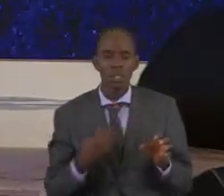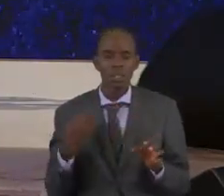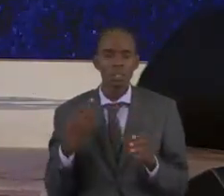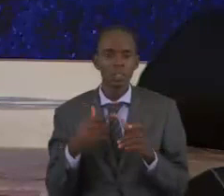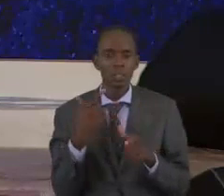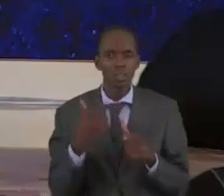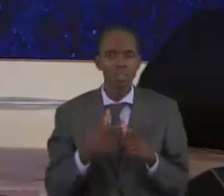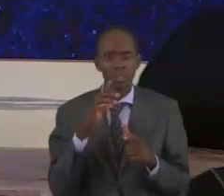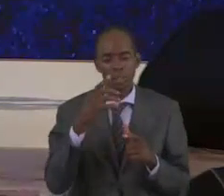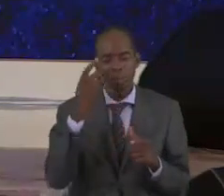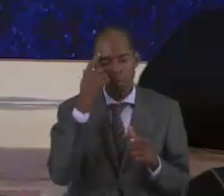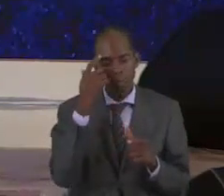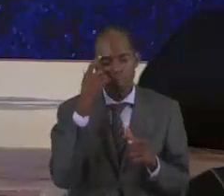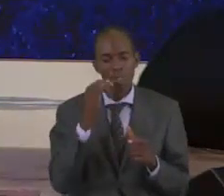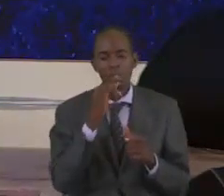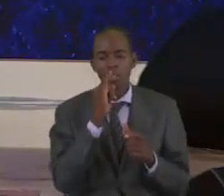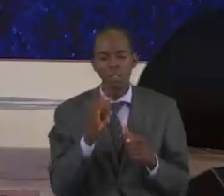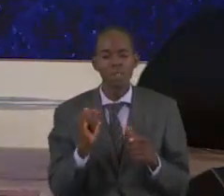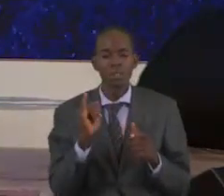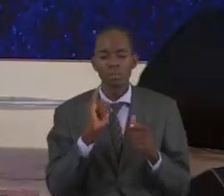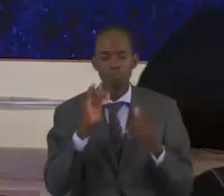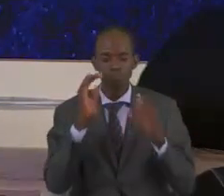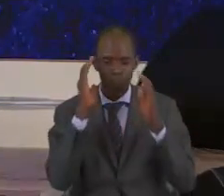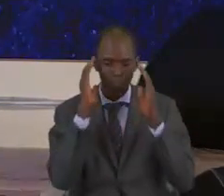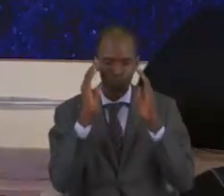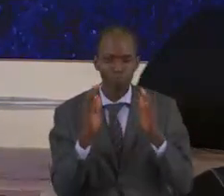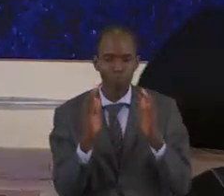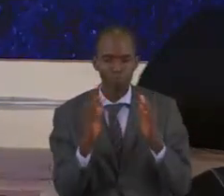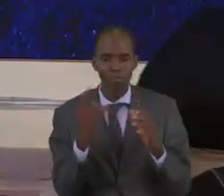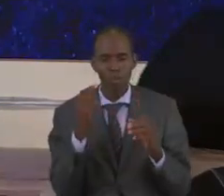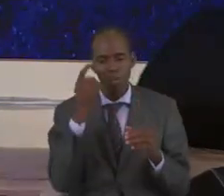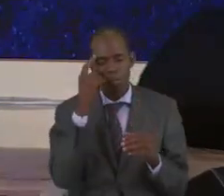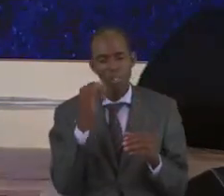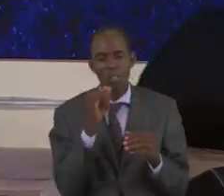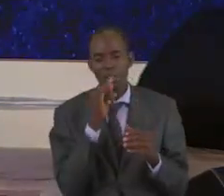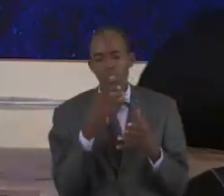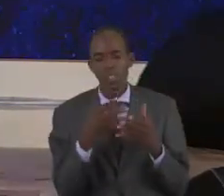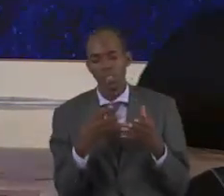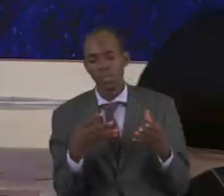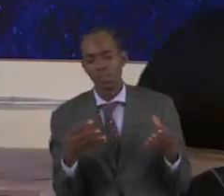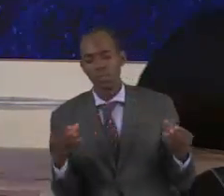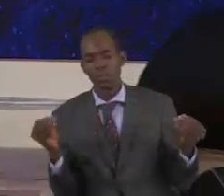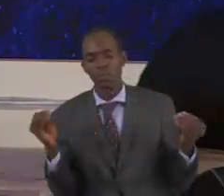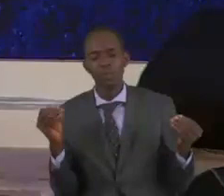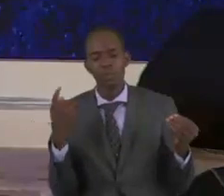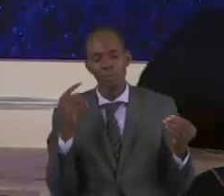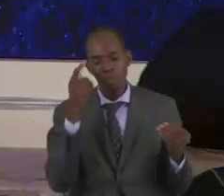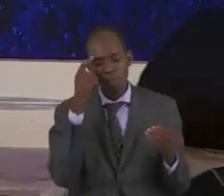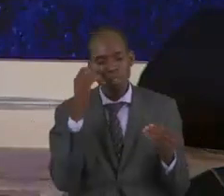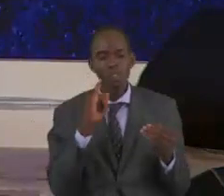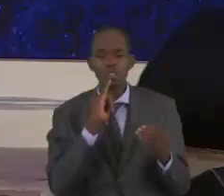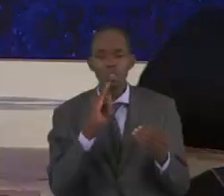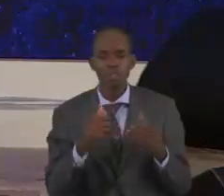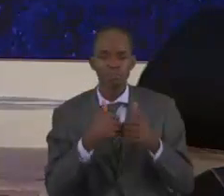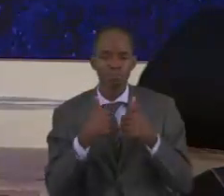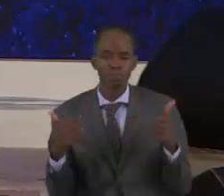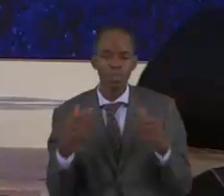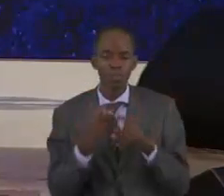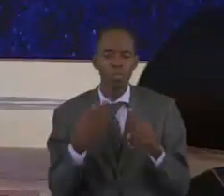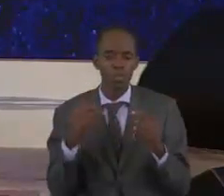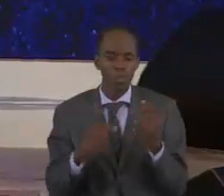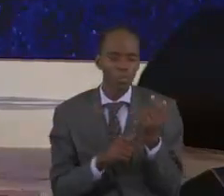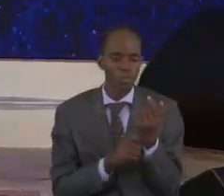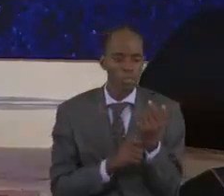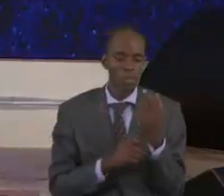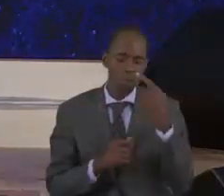is severed, their mind is separated, their mind is dissociated from the flesh, the man and